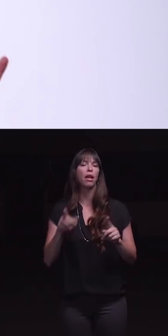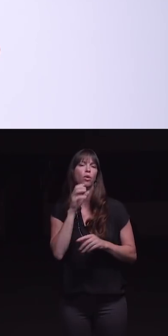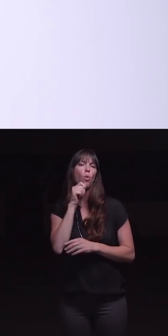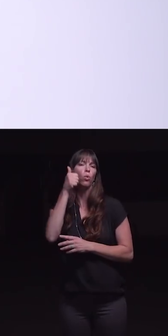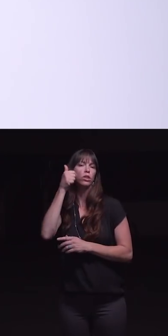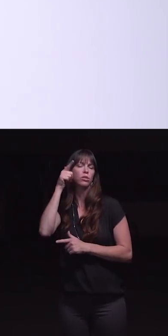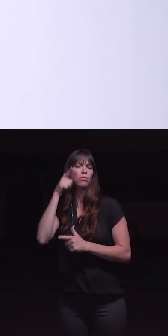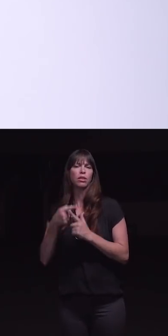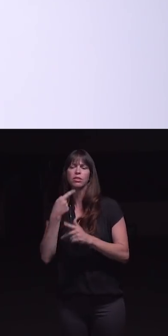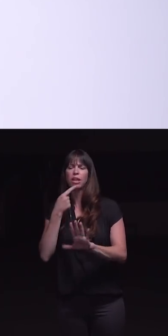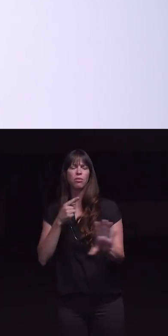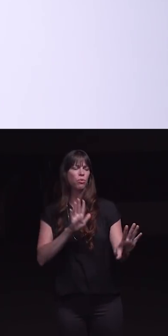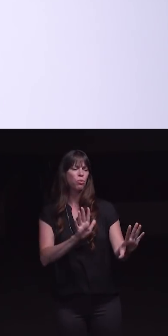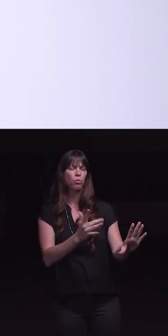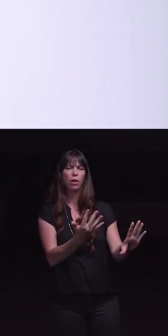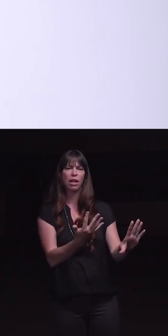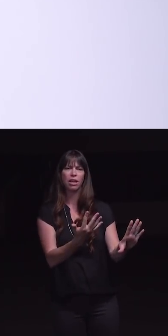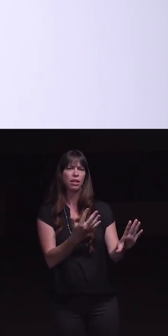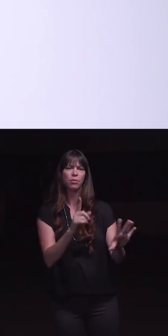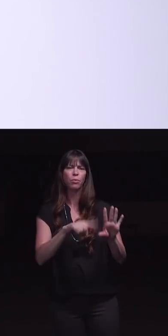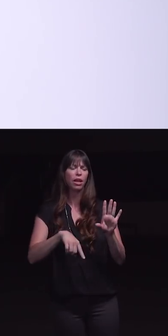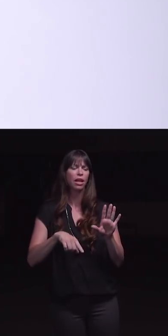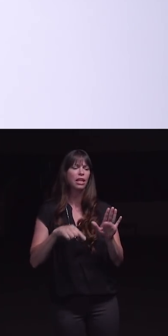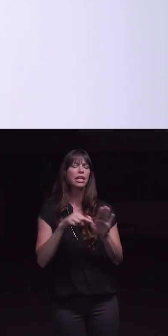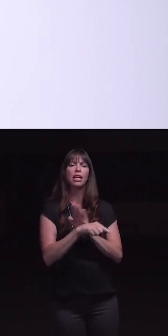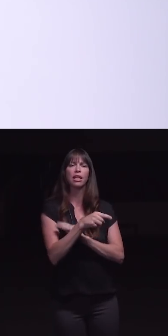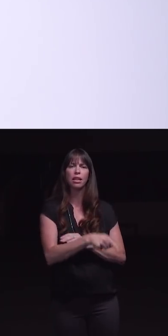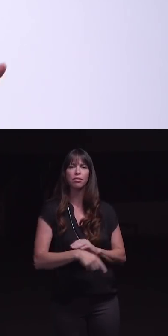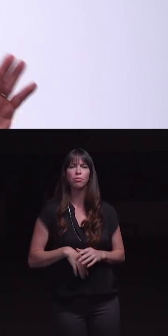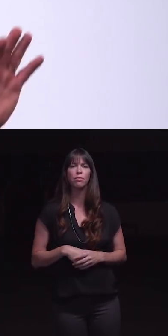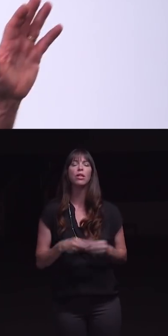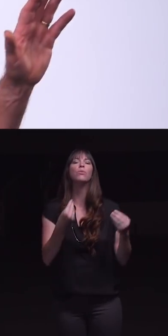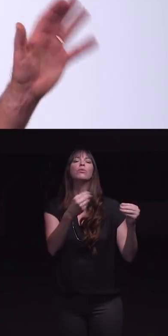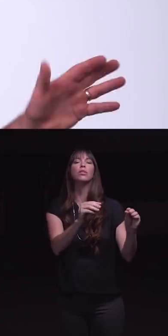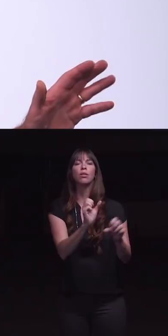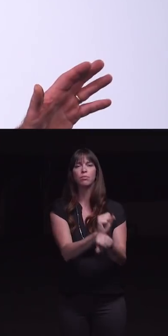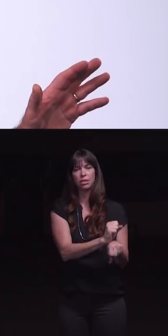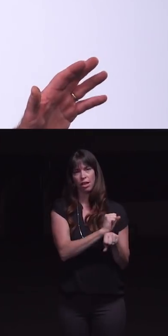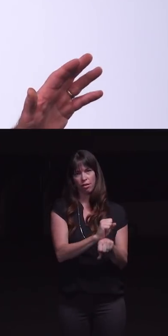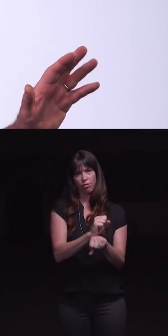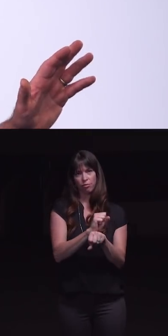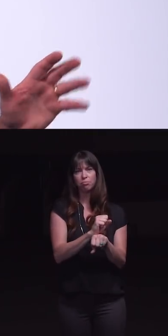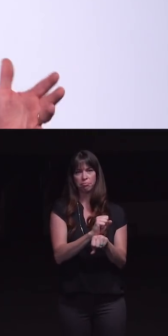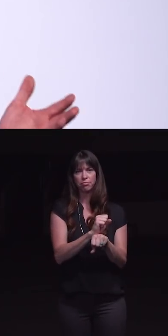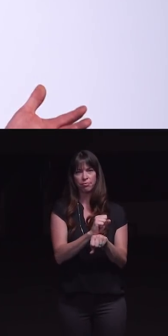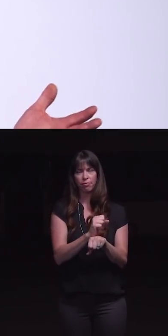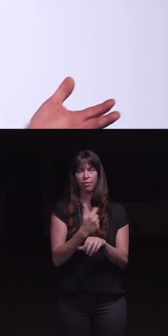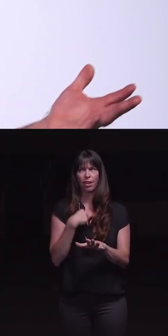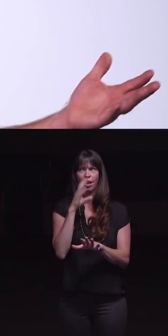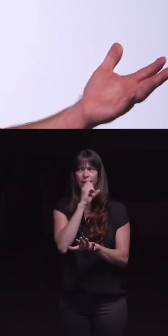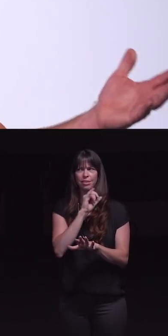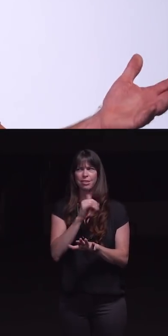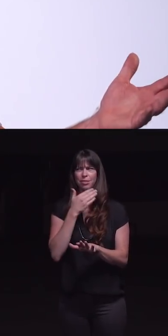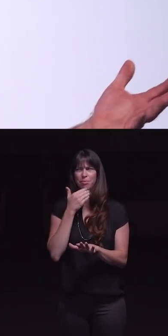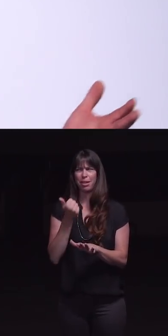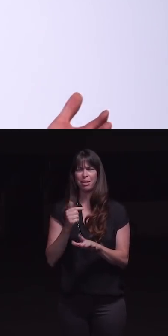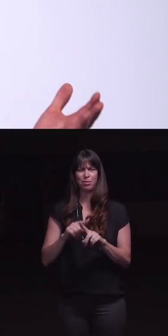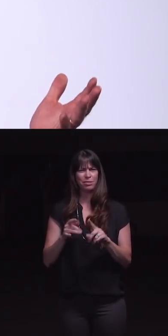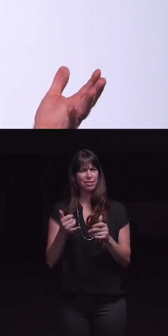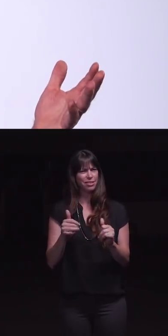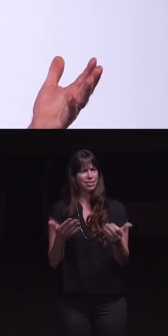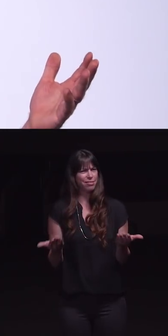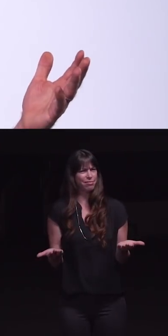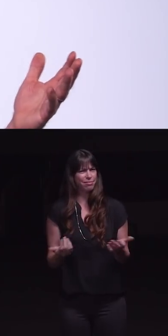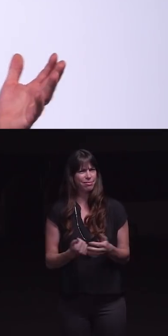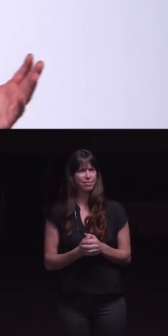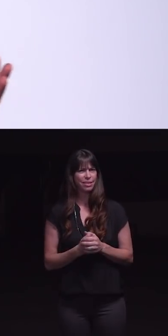and said, guys, we can't kill our brother. Let's sell him into slavery, which I guess is better, but